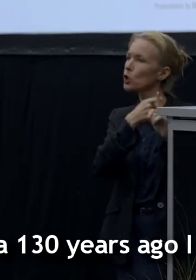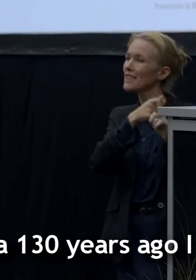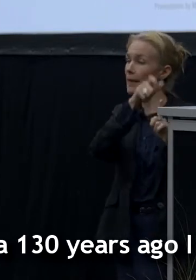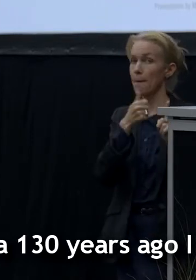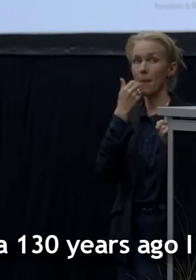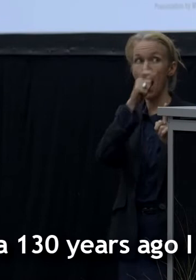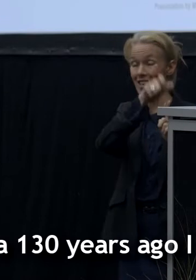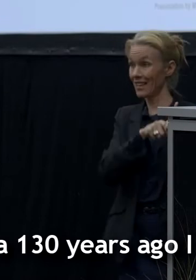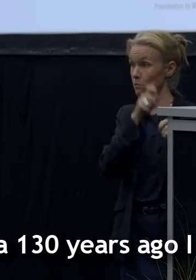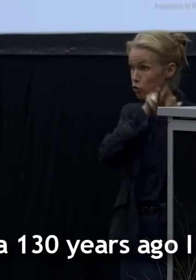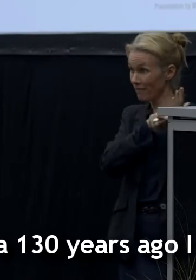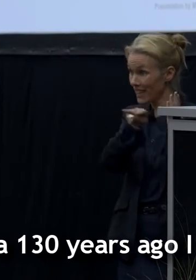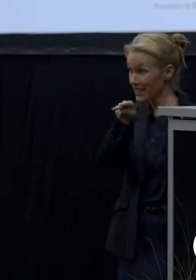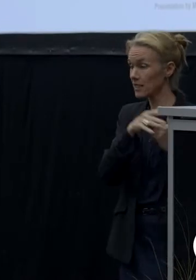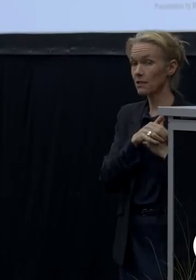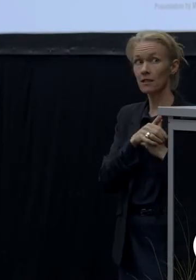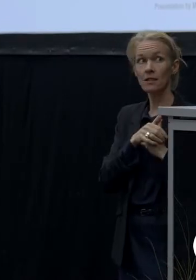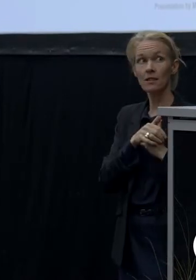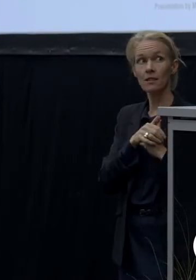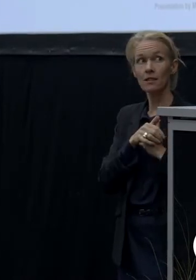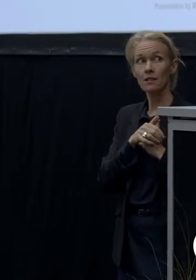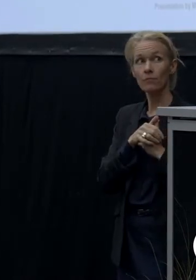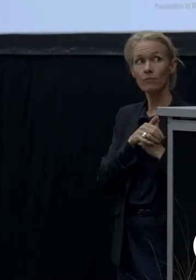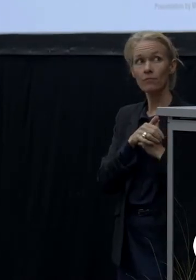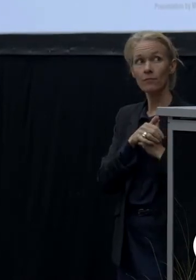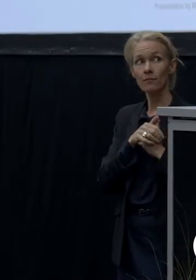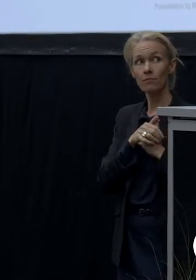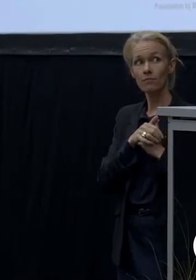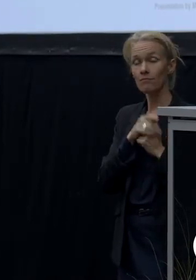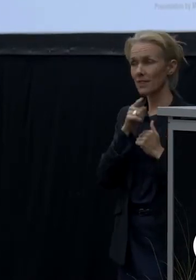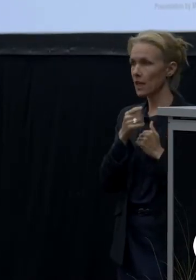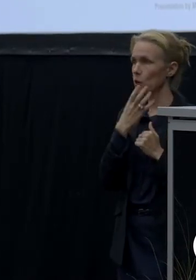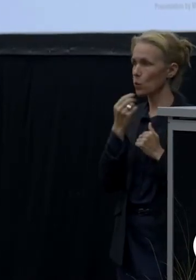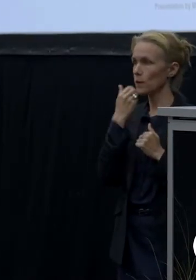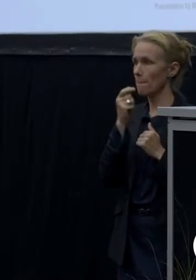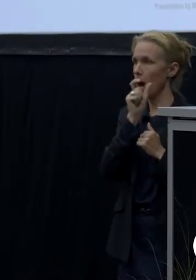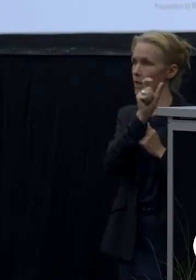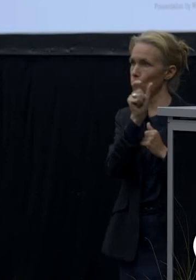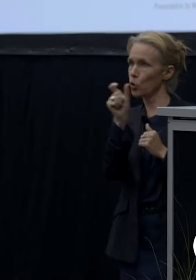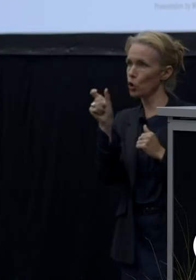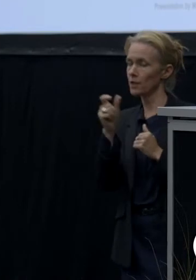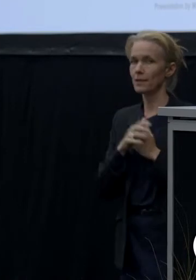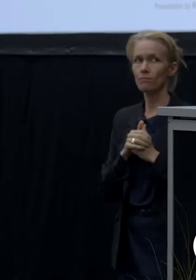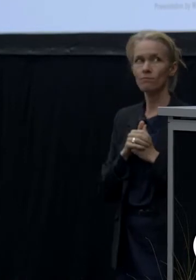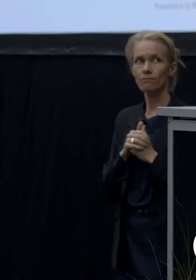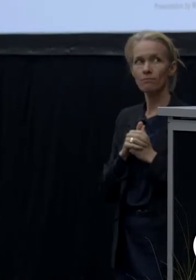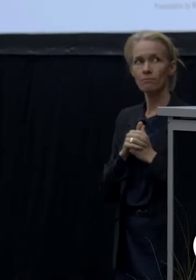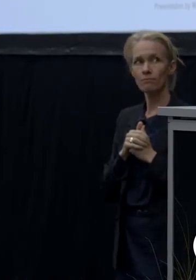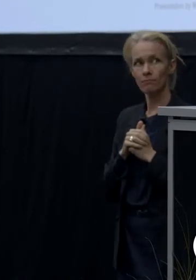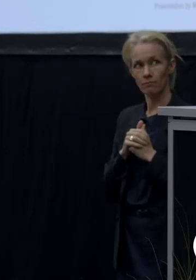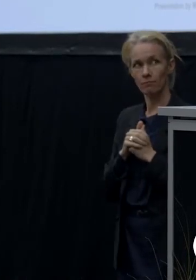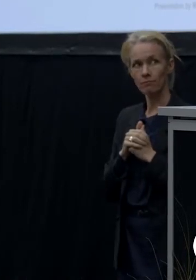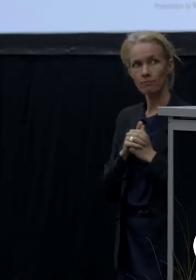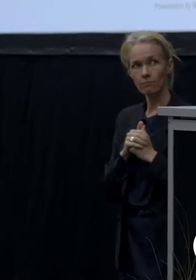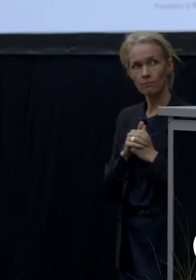a prophecy. He said, koe mona kōrero, e te iwi, ko tō koutou whenua, e